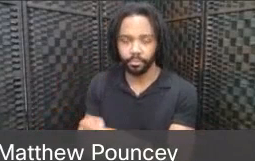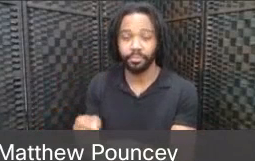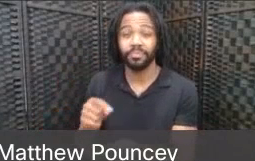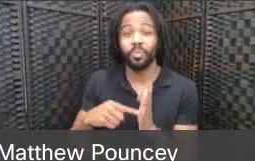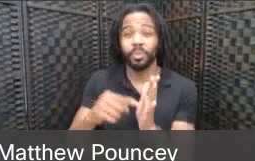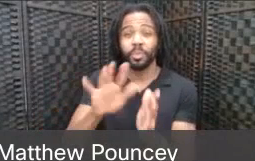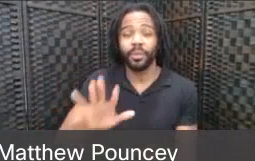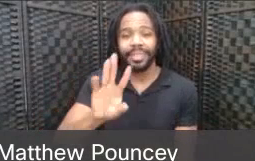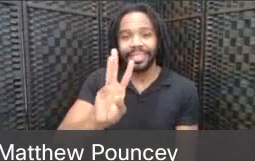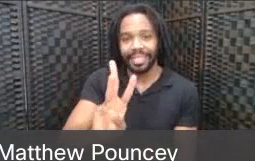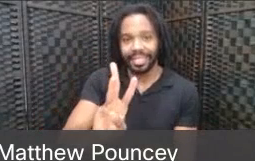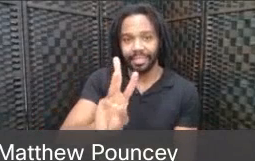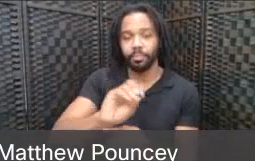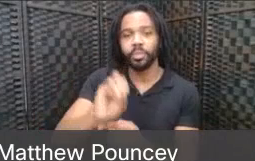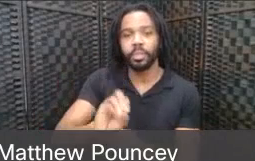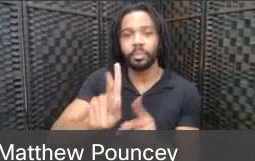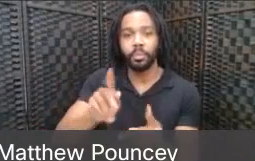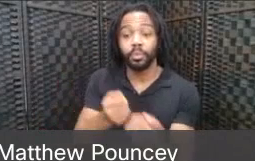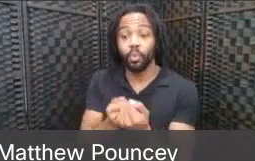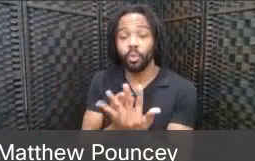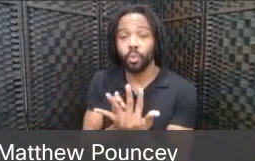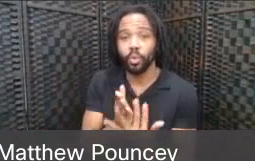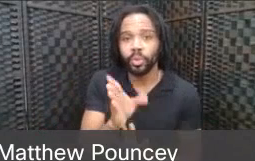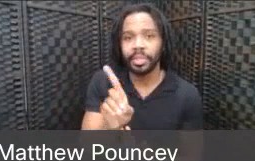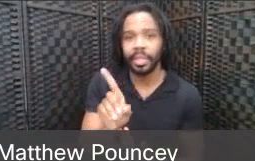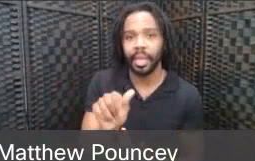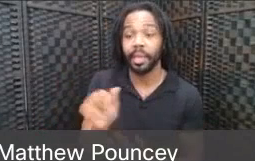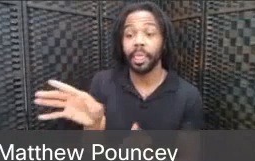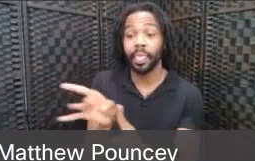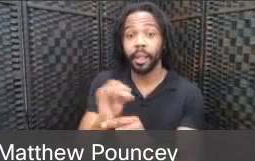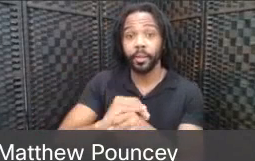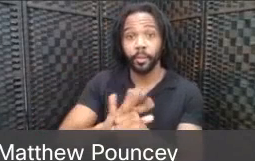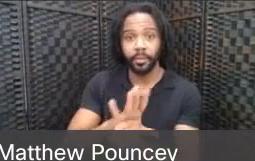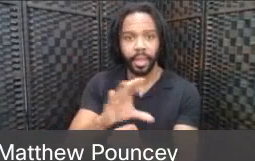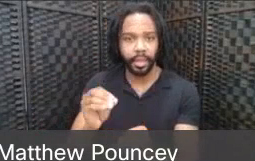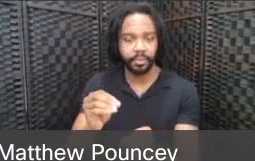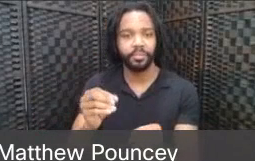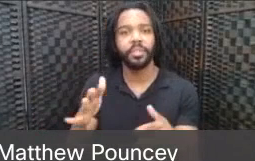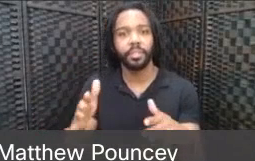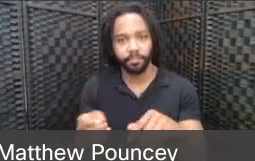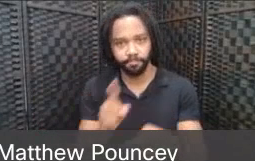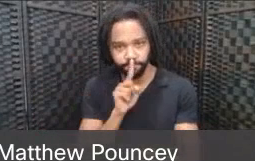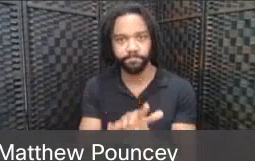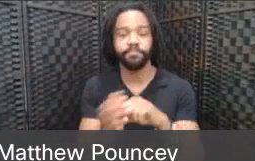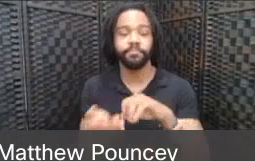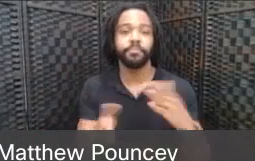6% of people supported by DDA who've contracted COVID who have had a confirmed COVID